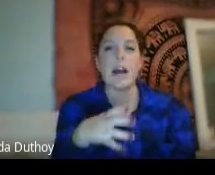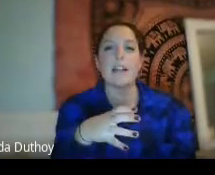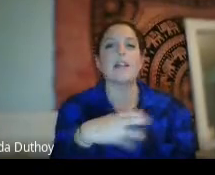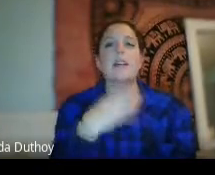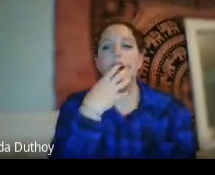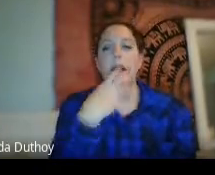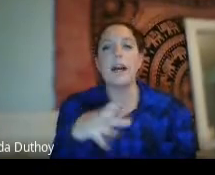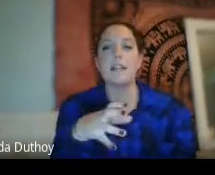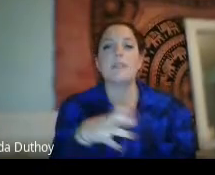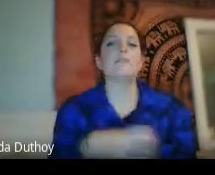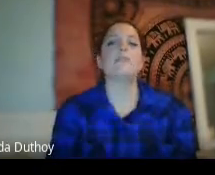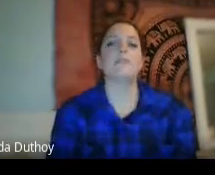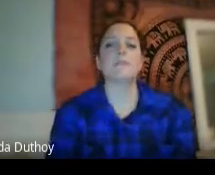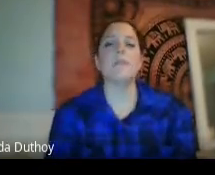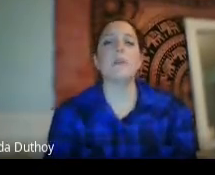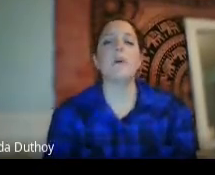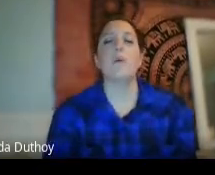too hot. Hot.